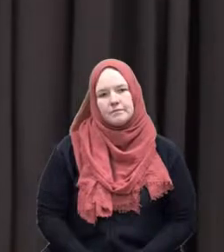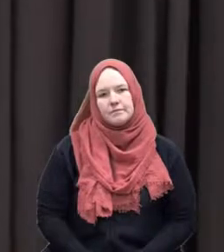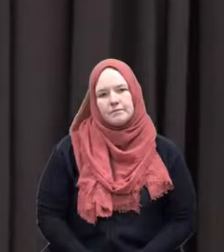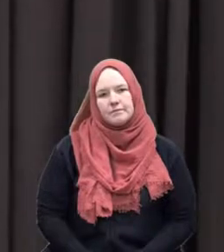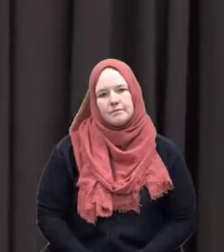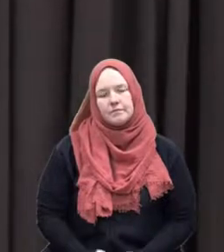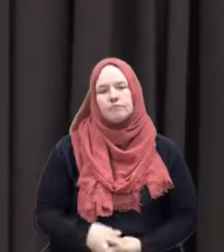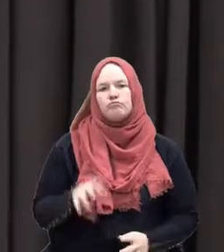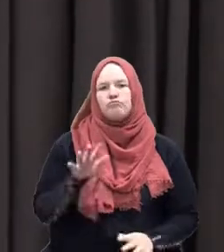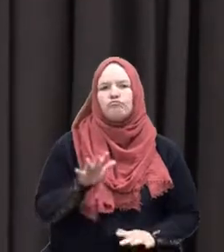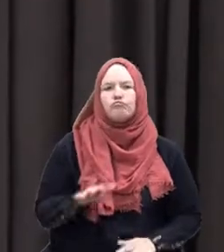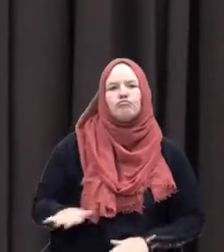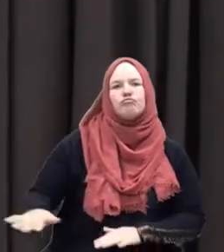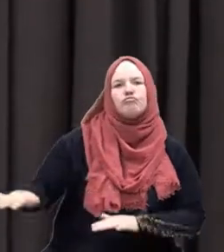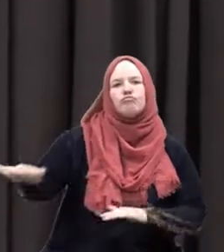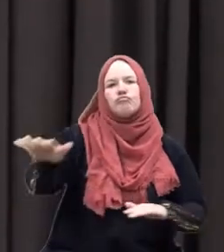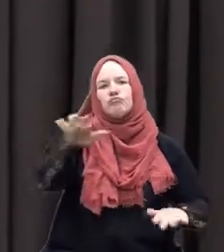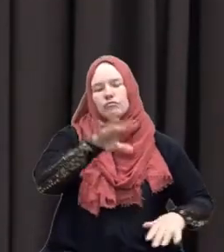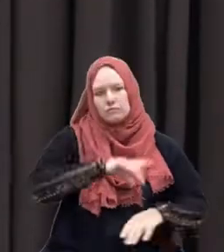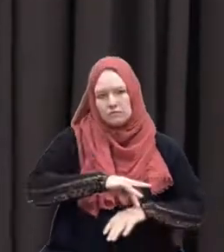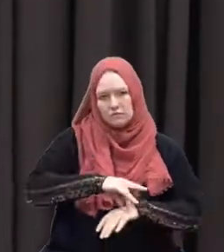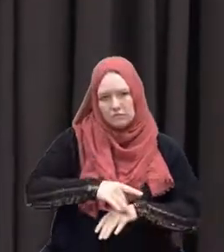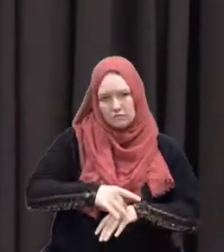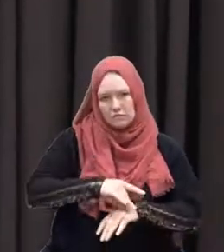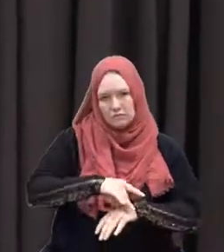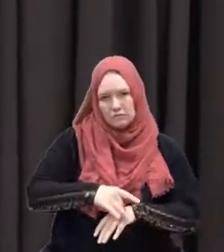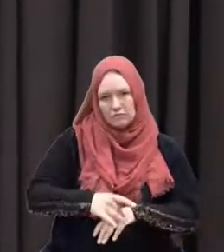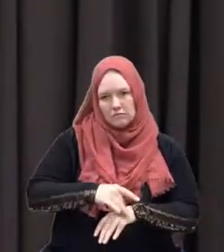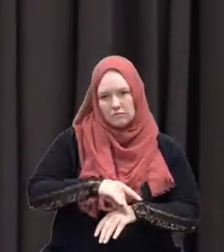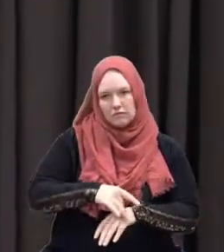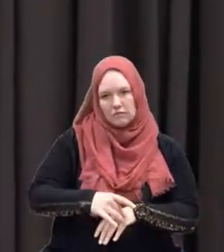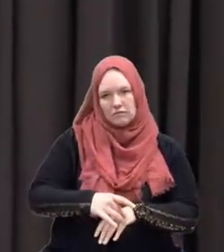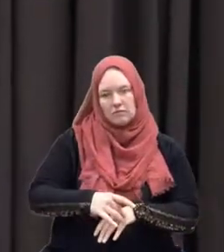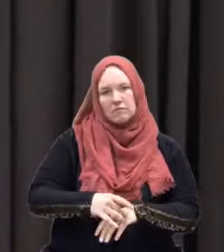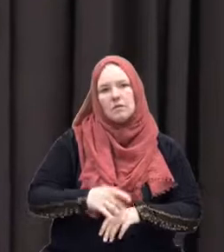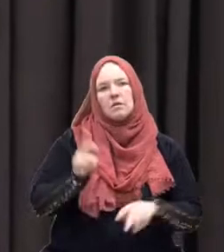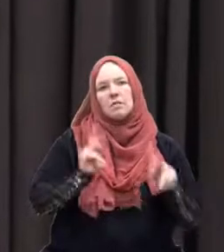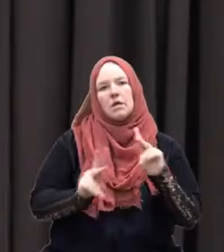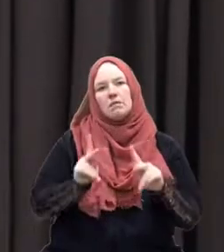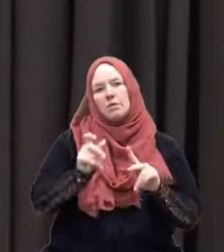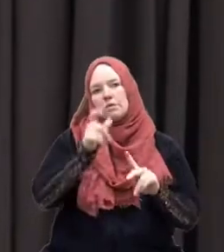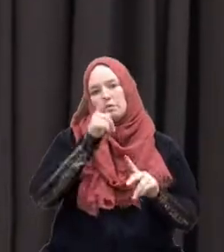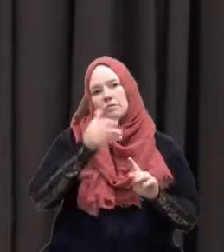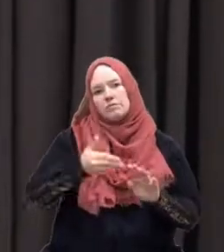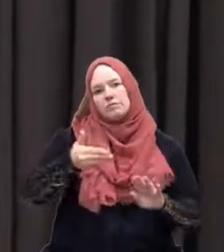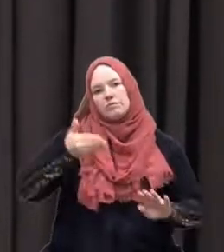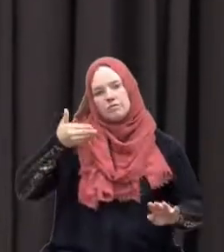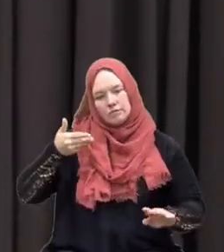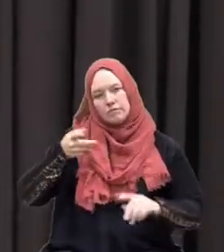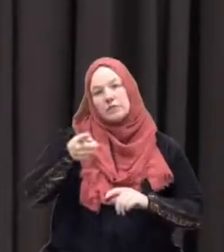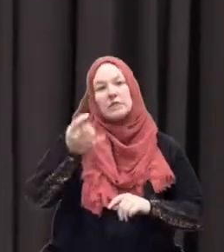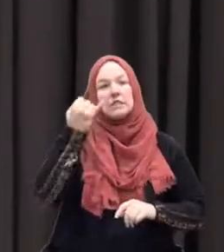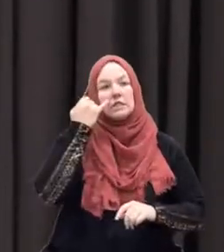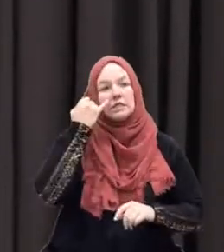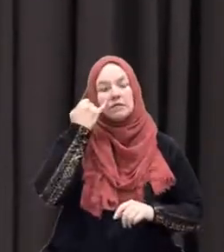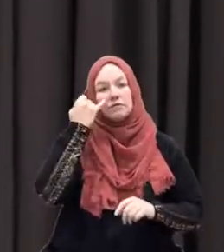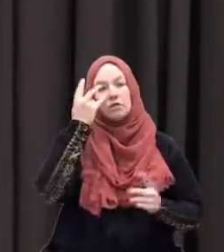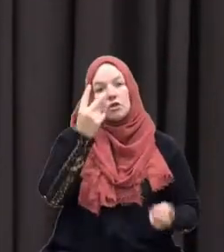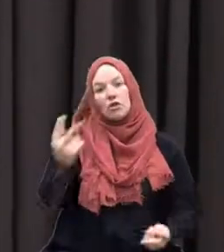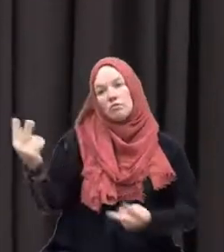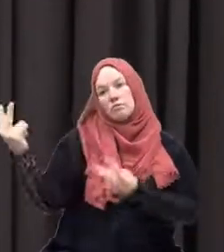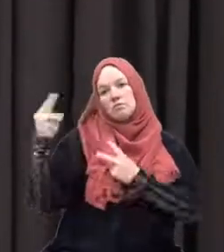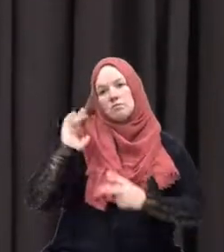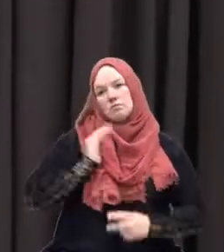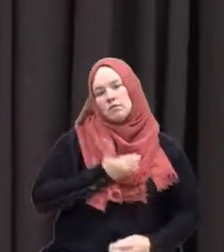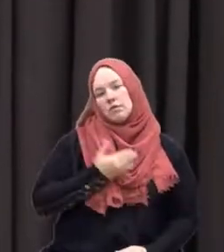Roam the earth and walk on the land and see what was the fate of those who came before you.